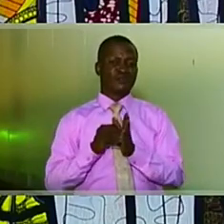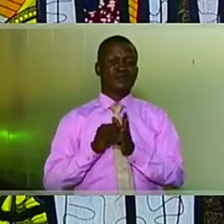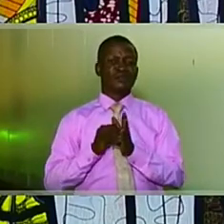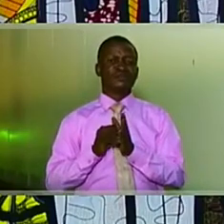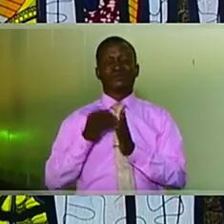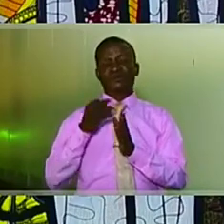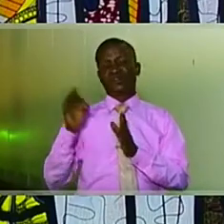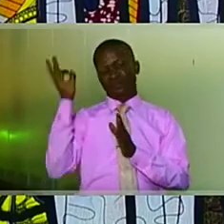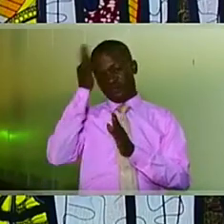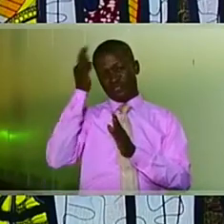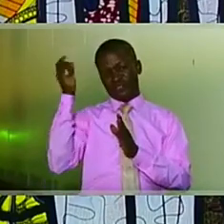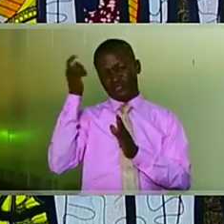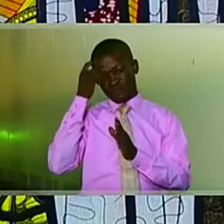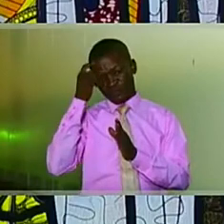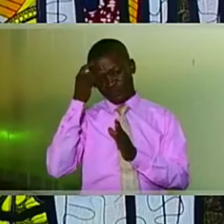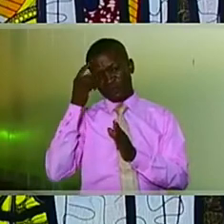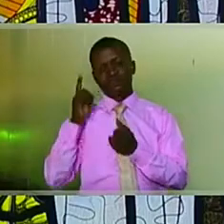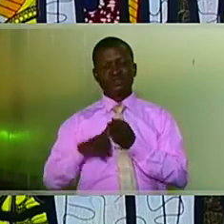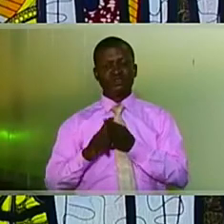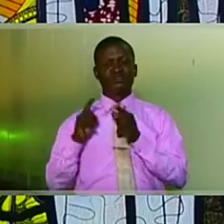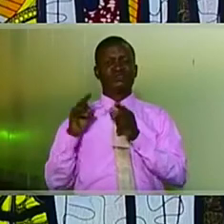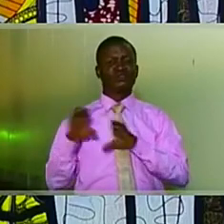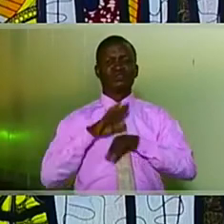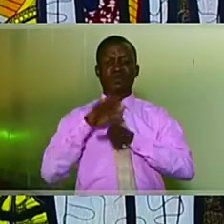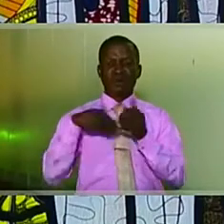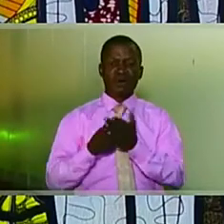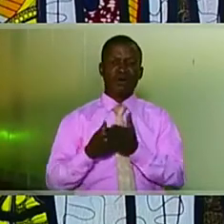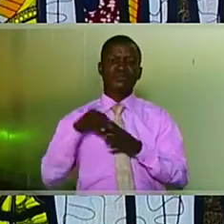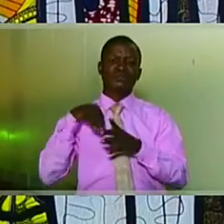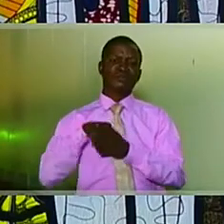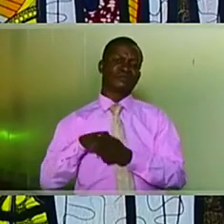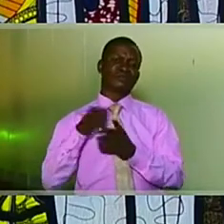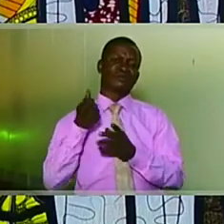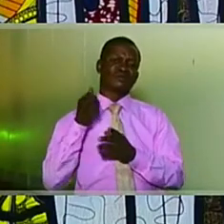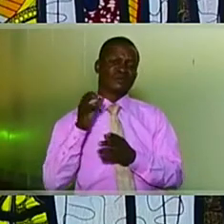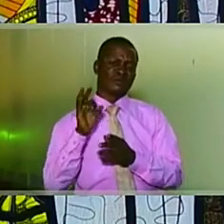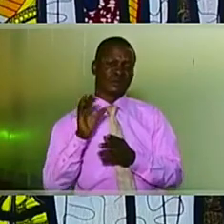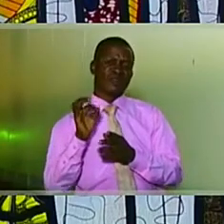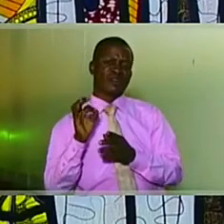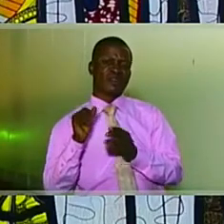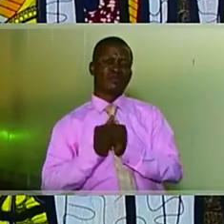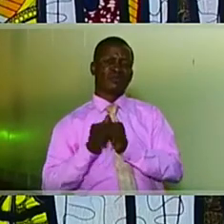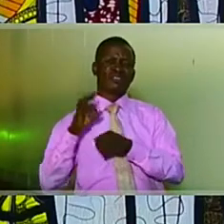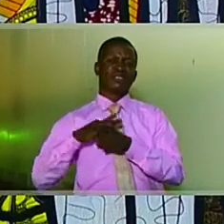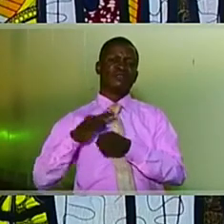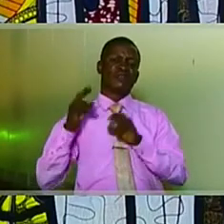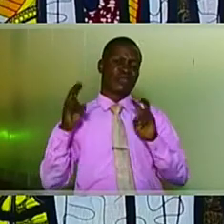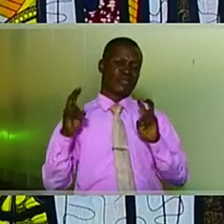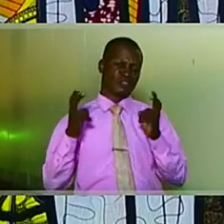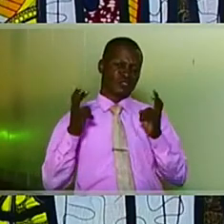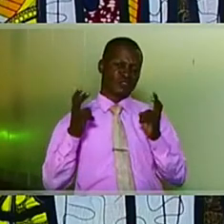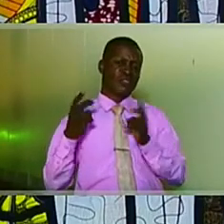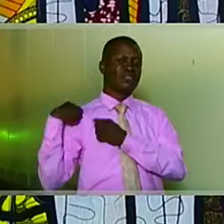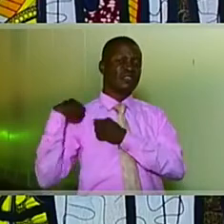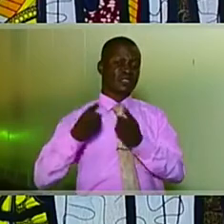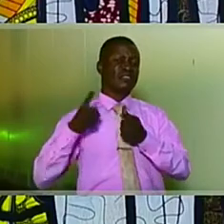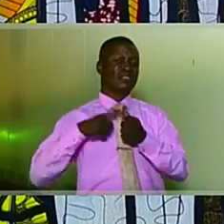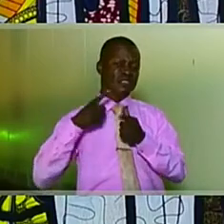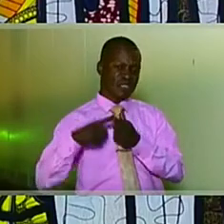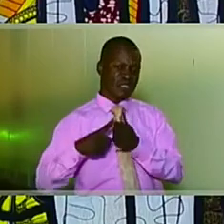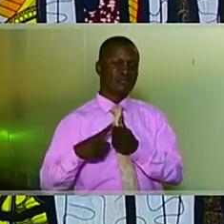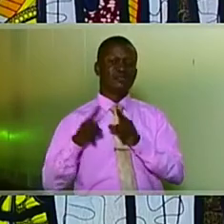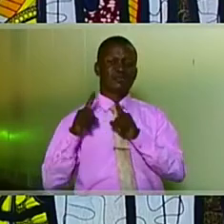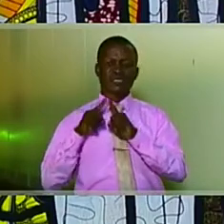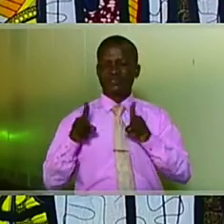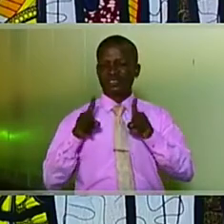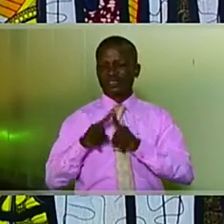the European Union deployed in 2019 an electoral observation mission. Since then, significant efforts